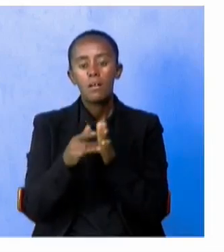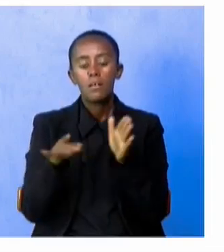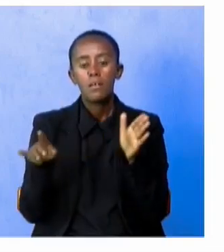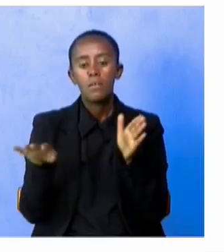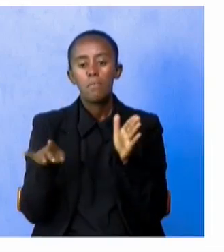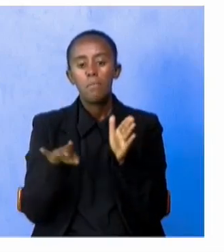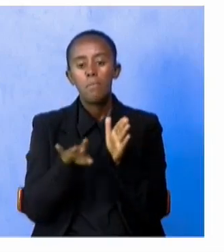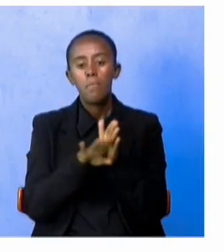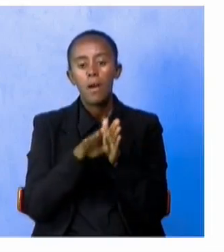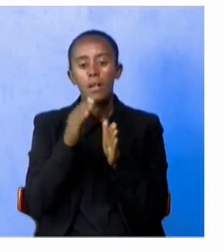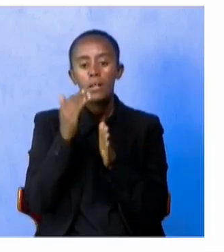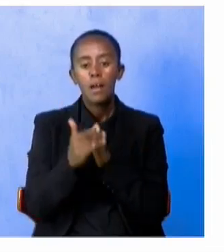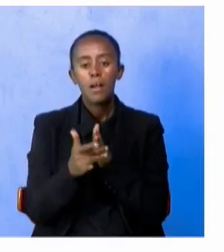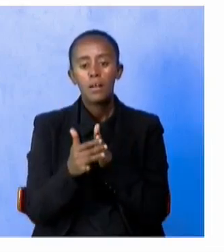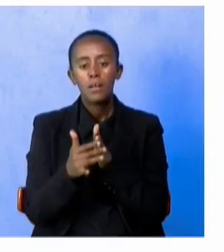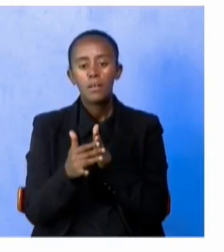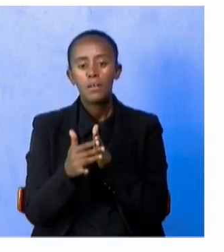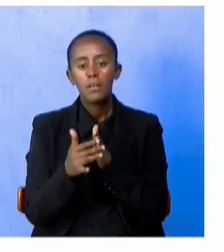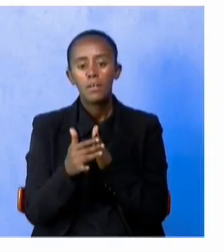several times.